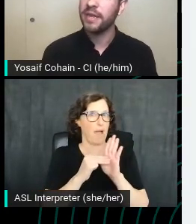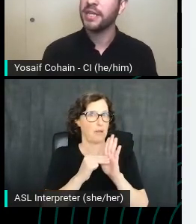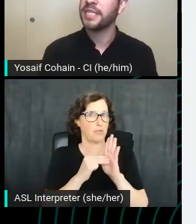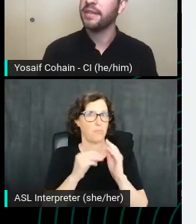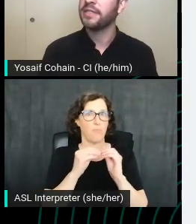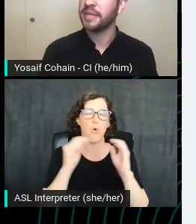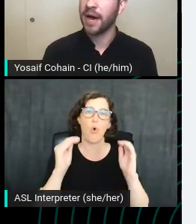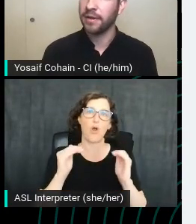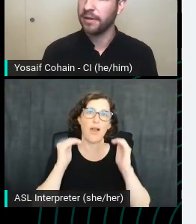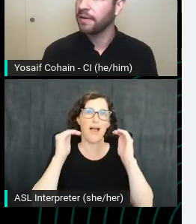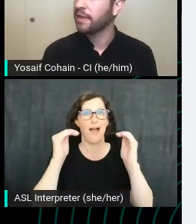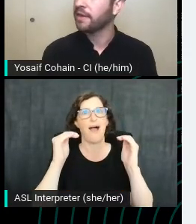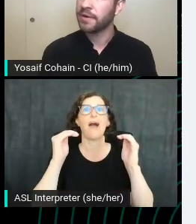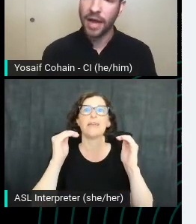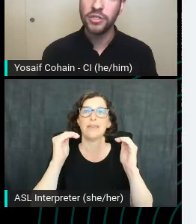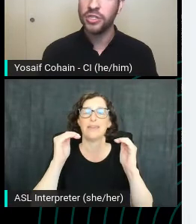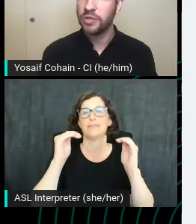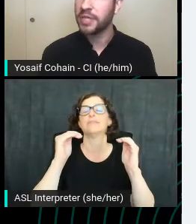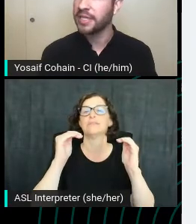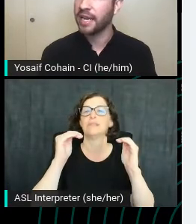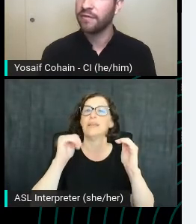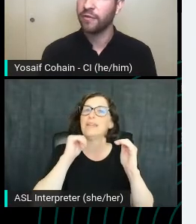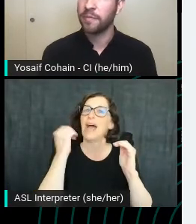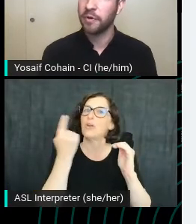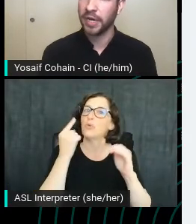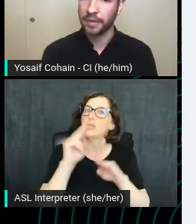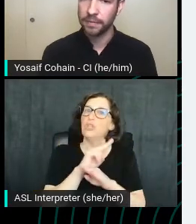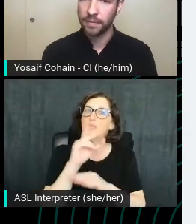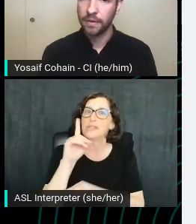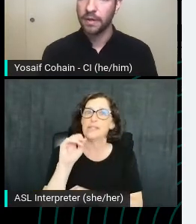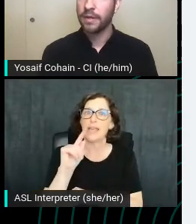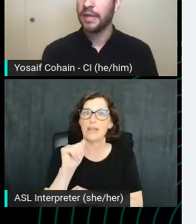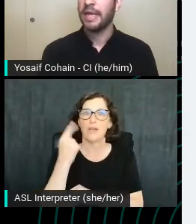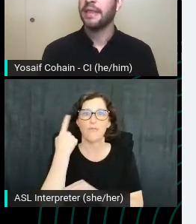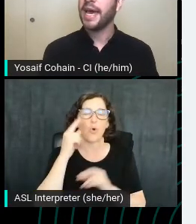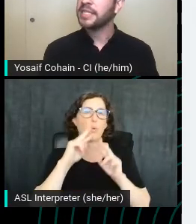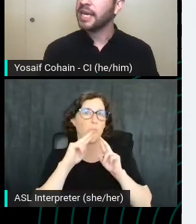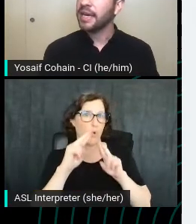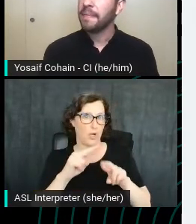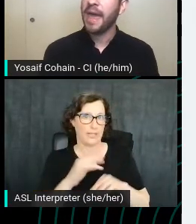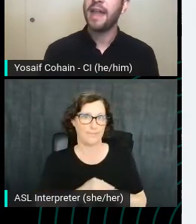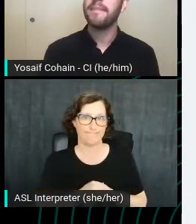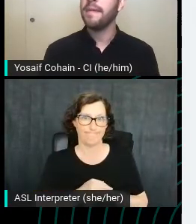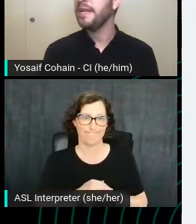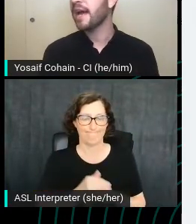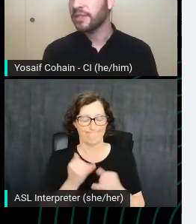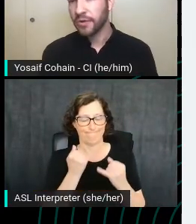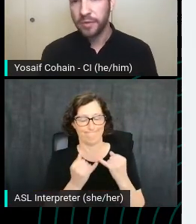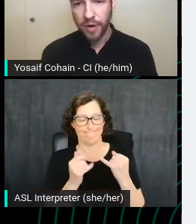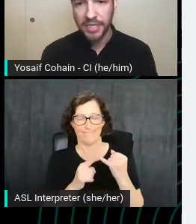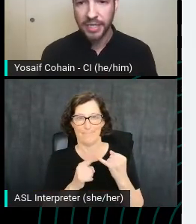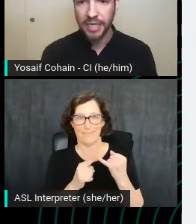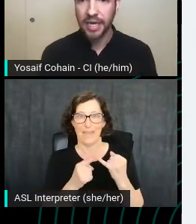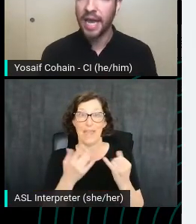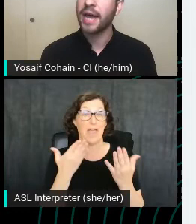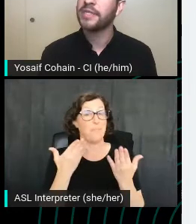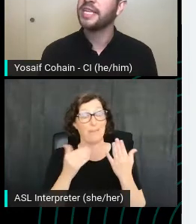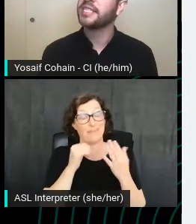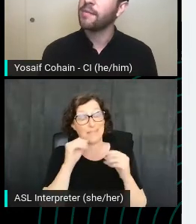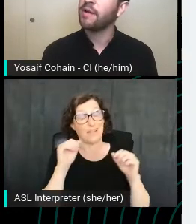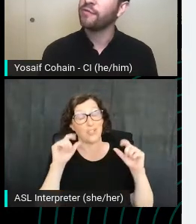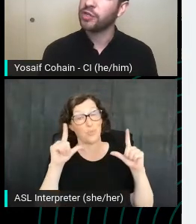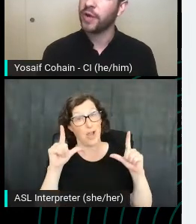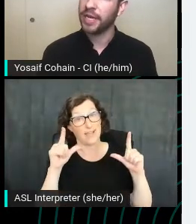higher in the ascendancy model. They're not just using data for reporting. Lastly, and maybe not so surprisingly, and I